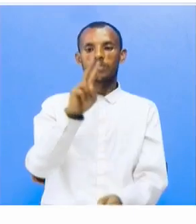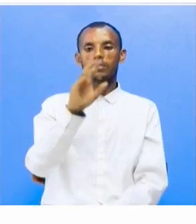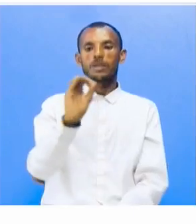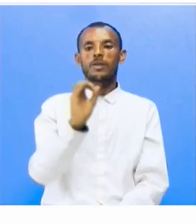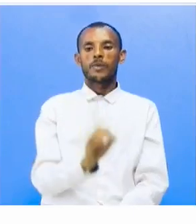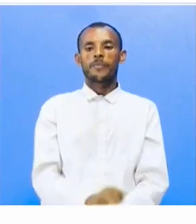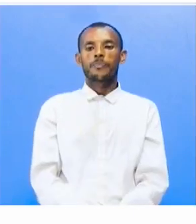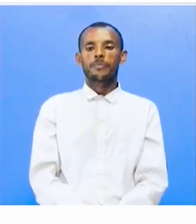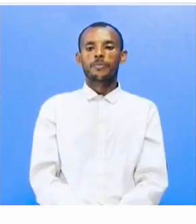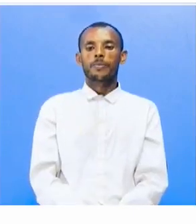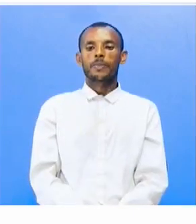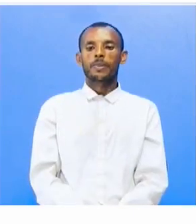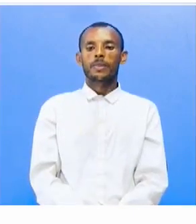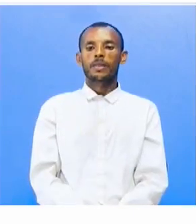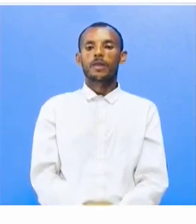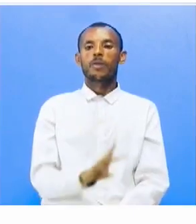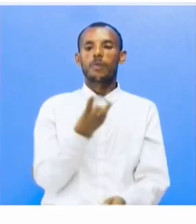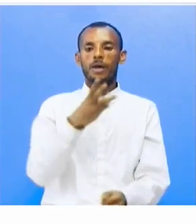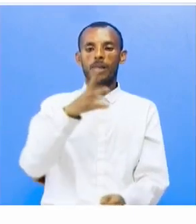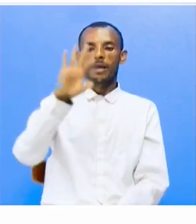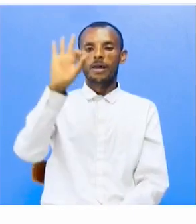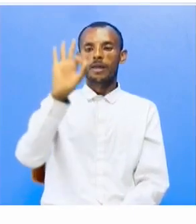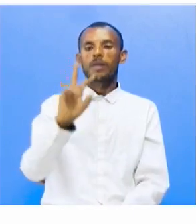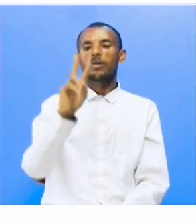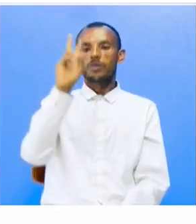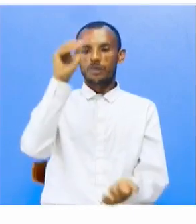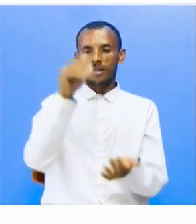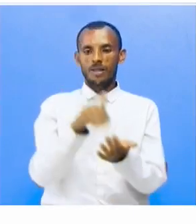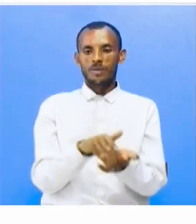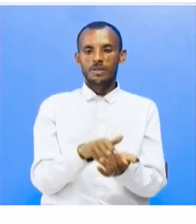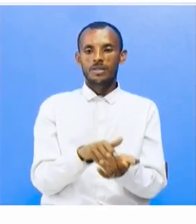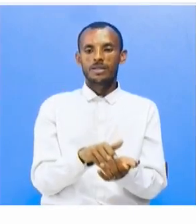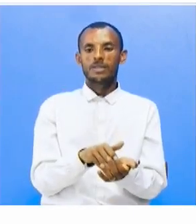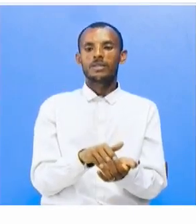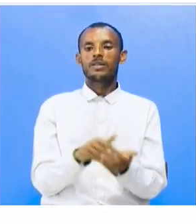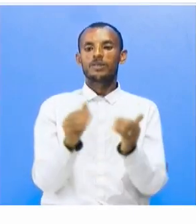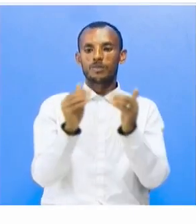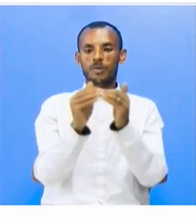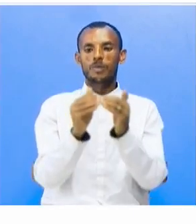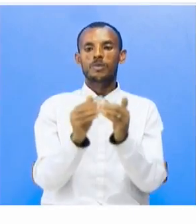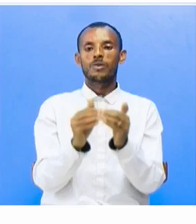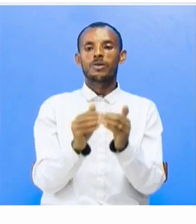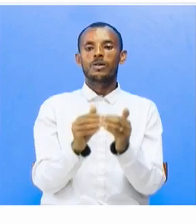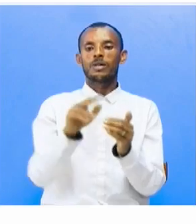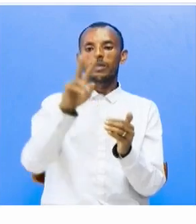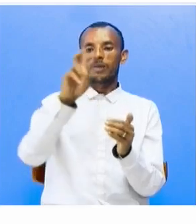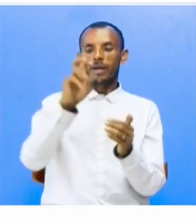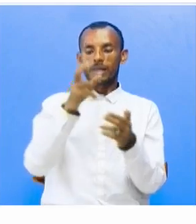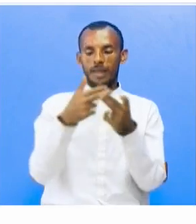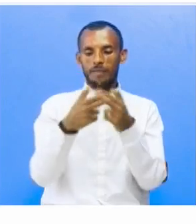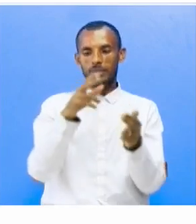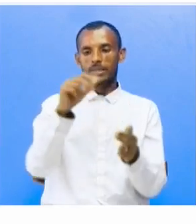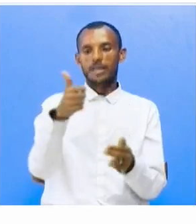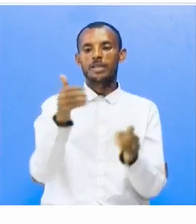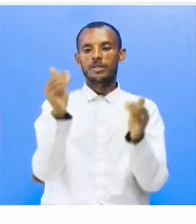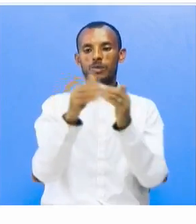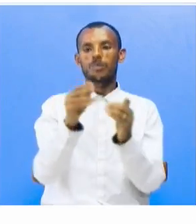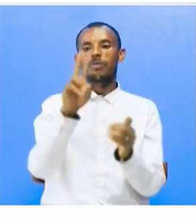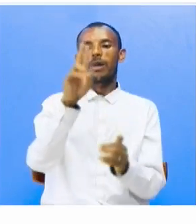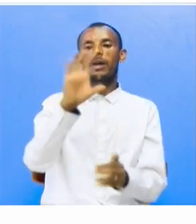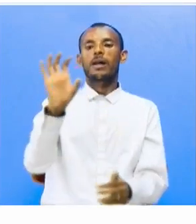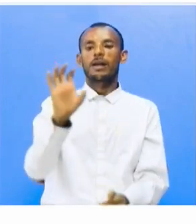out. And you have 2,000 is equal to 20 times 10 is